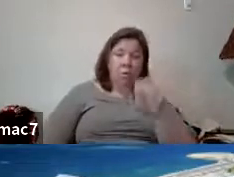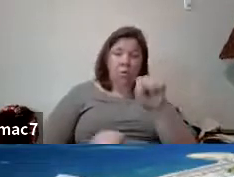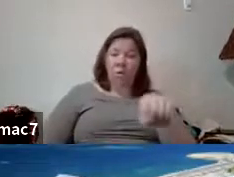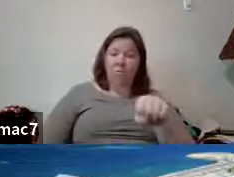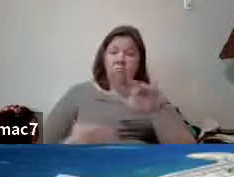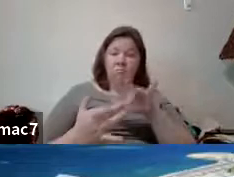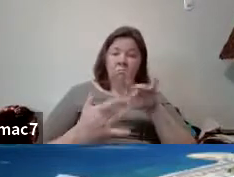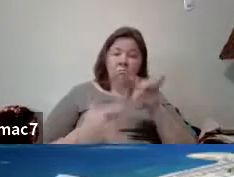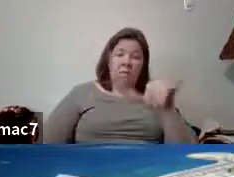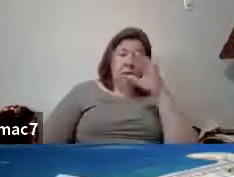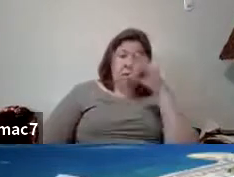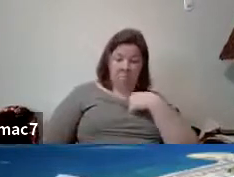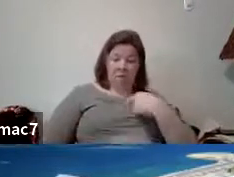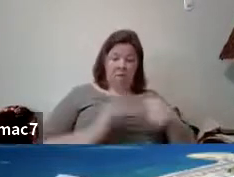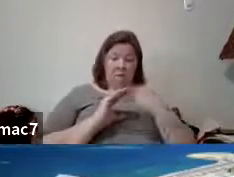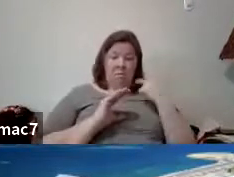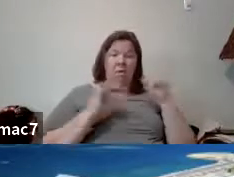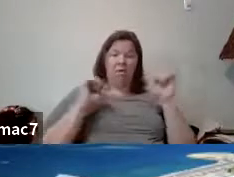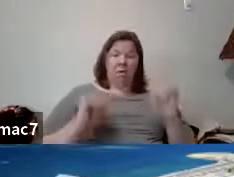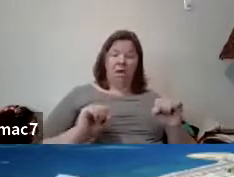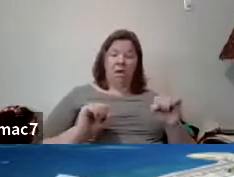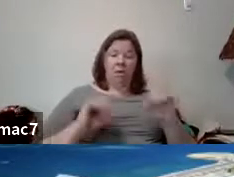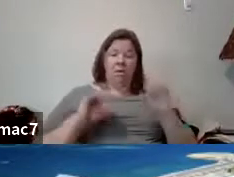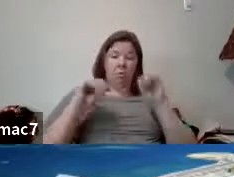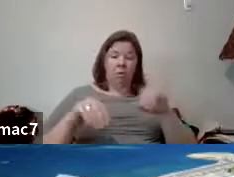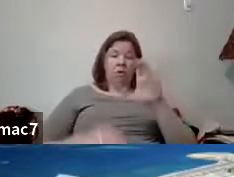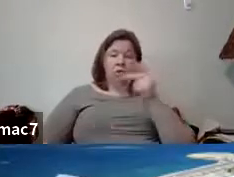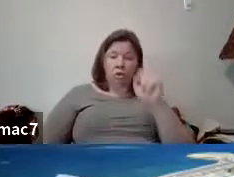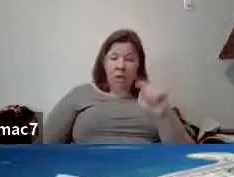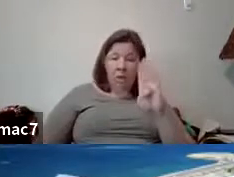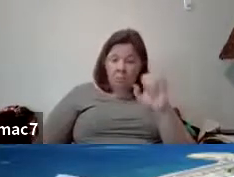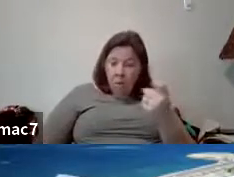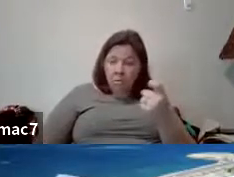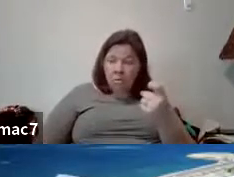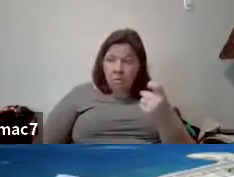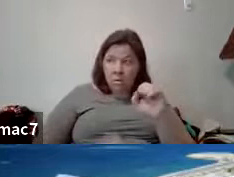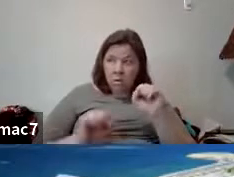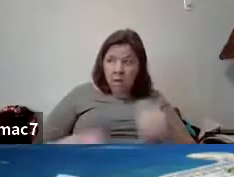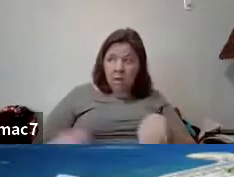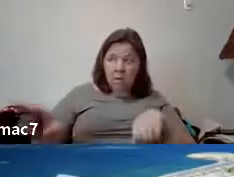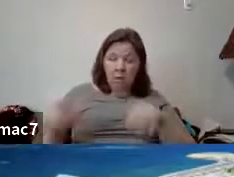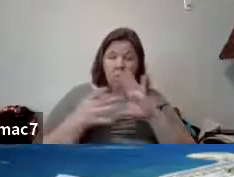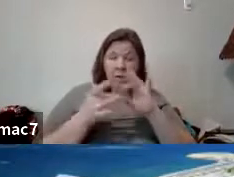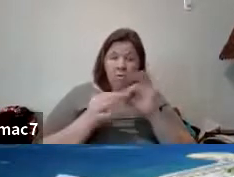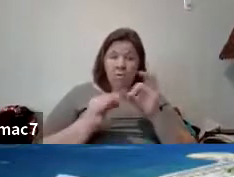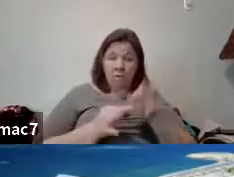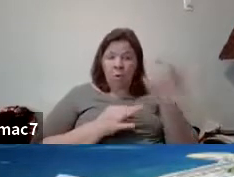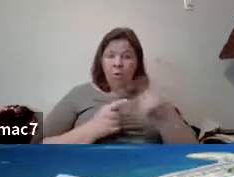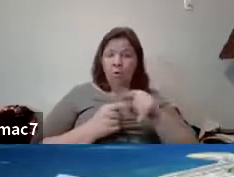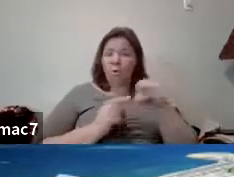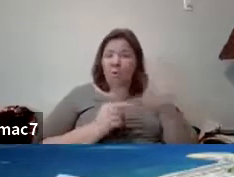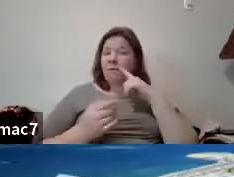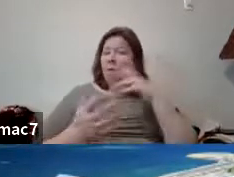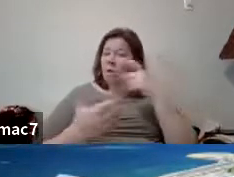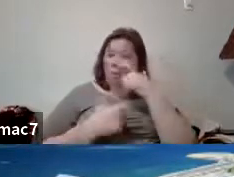to send me an email. I'll put it in the chat box, and I can forward your message to them if you are